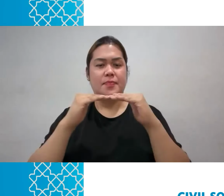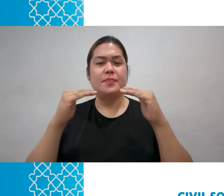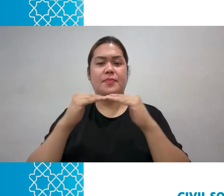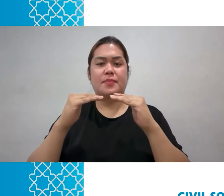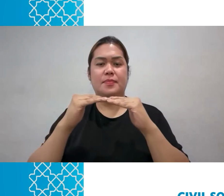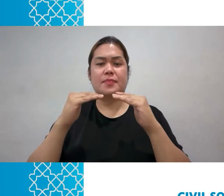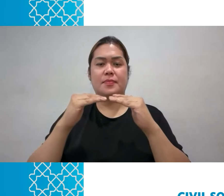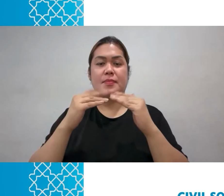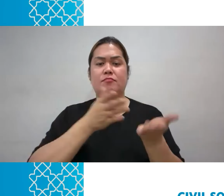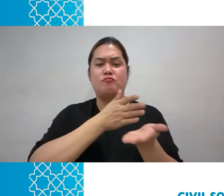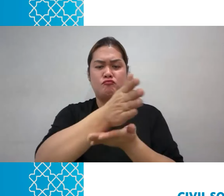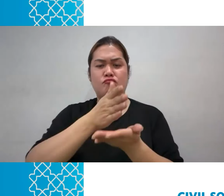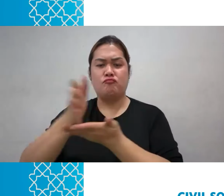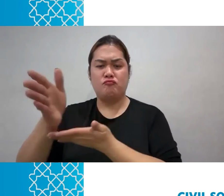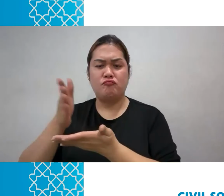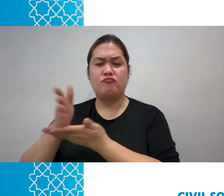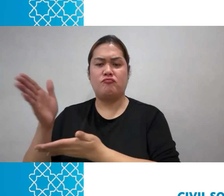and I believe that